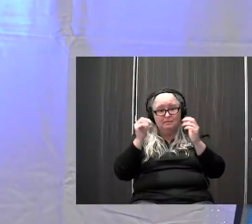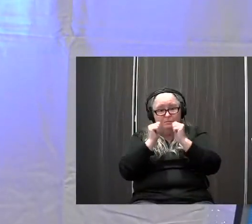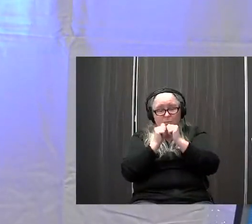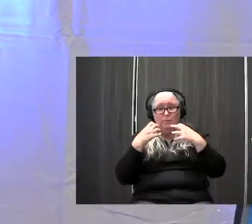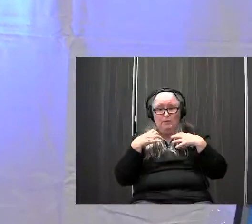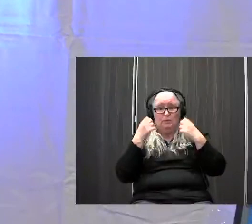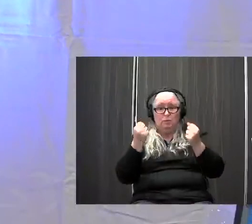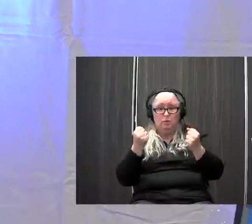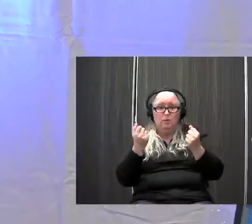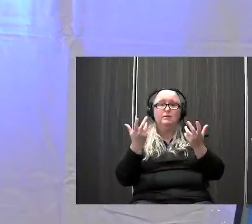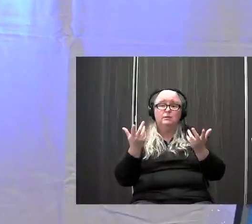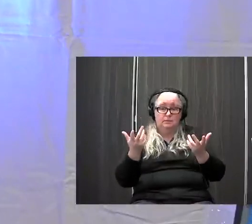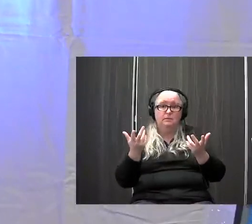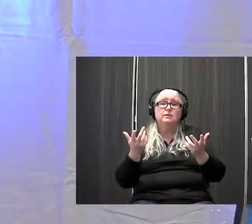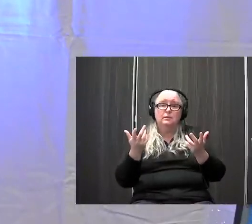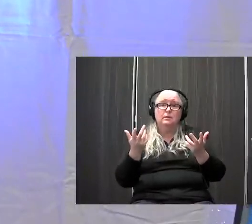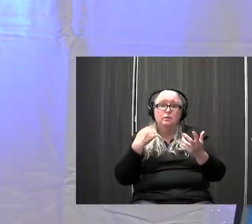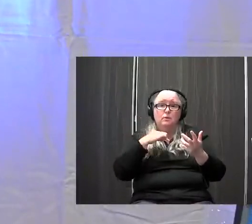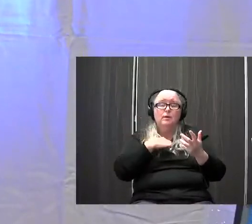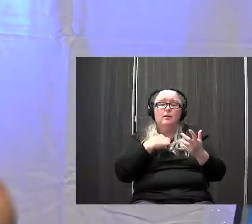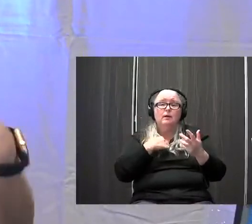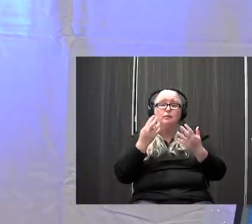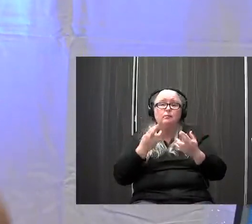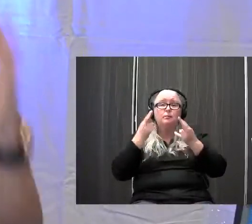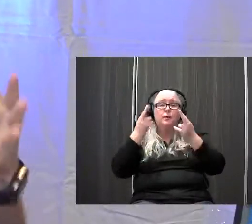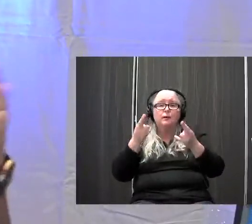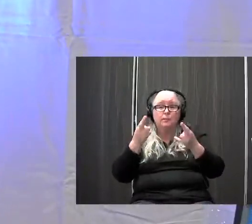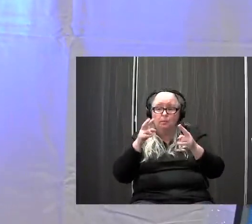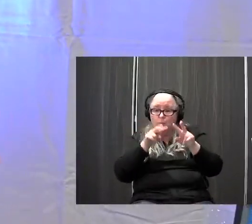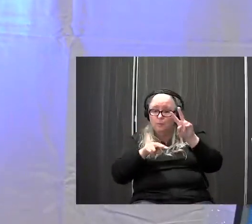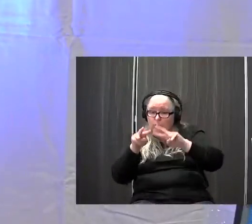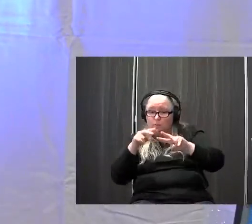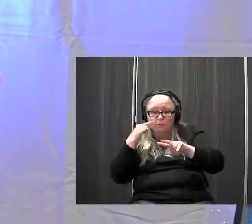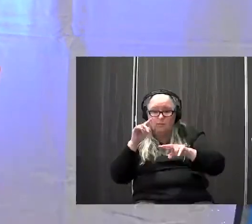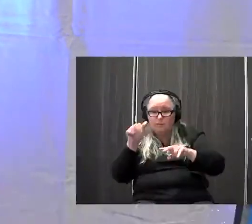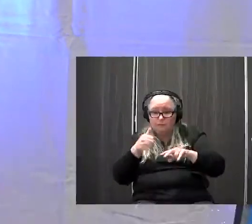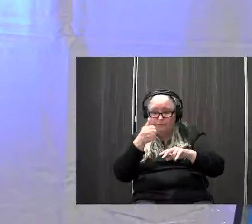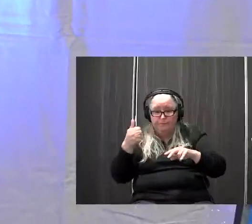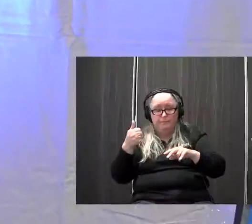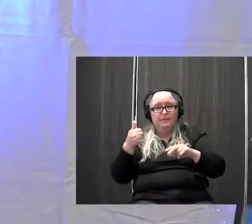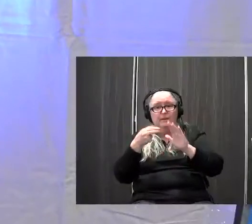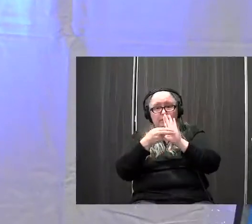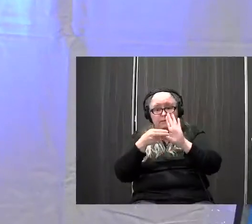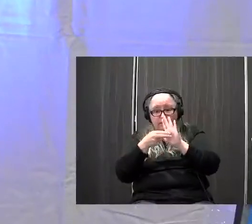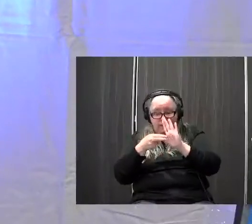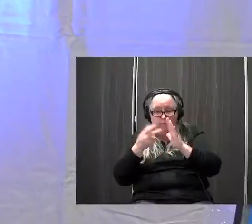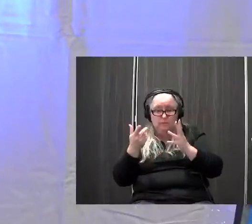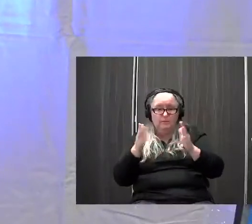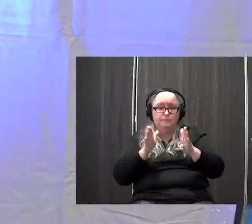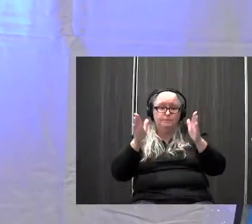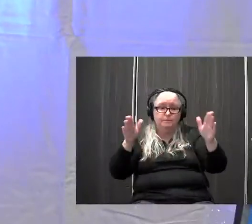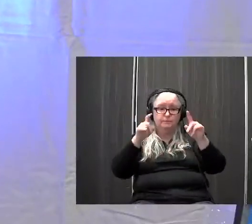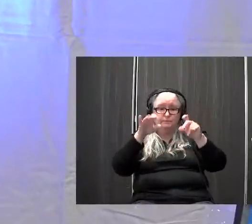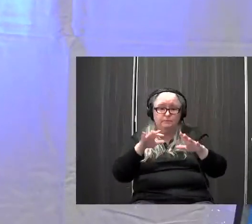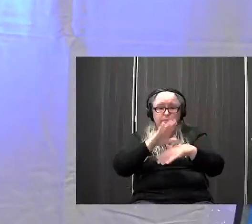definitely a possibility. So I would recommend, we look for other things. Broad-based testing is available now with whole exome,